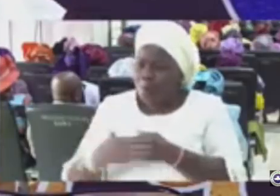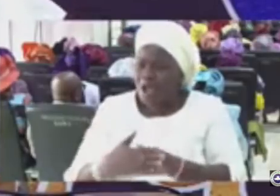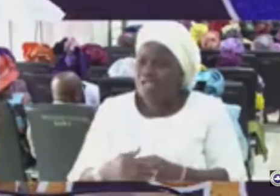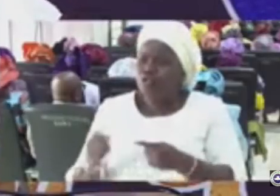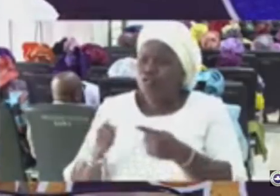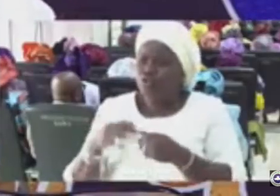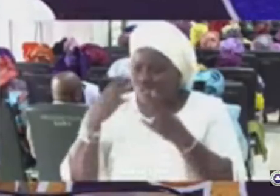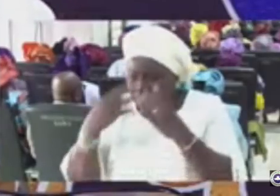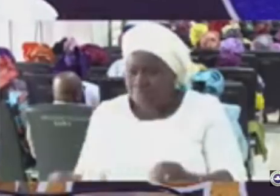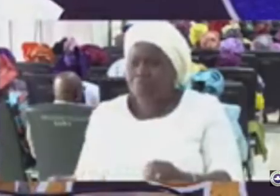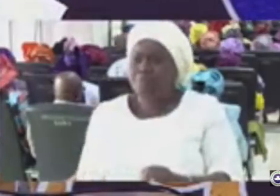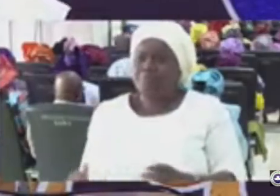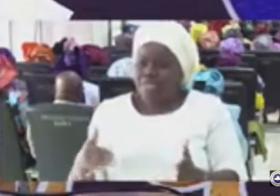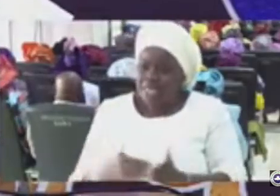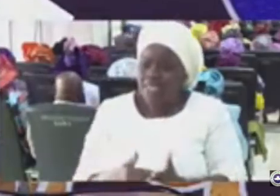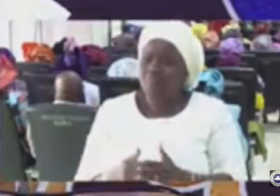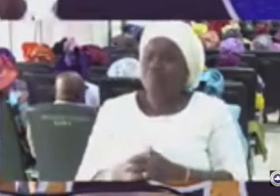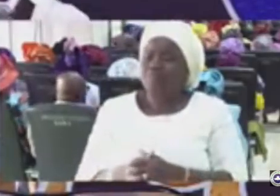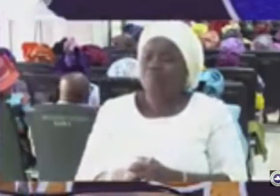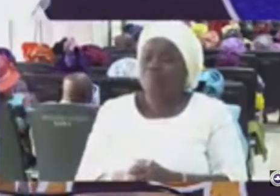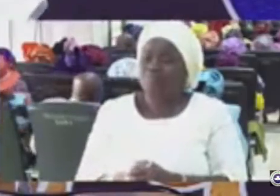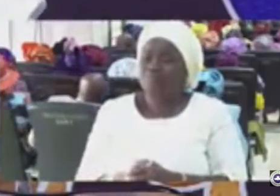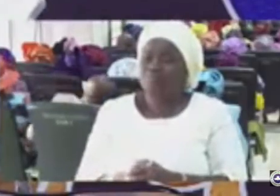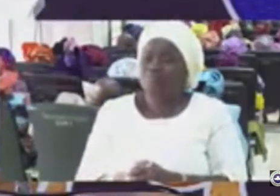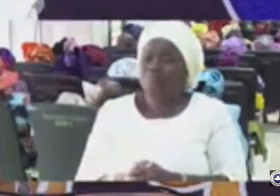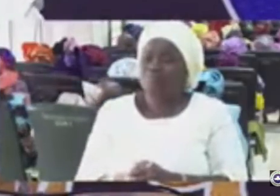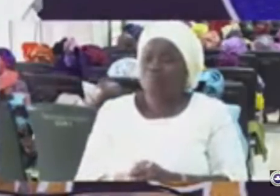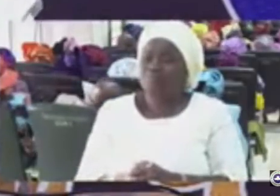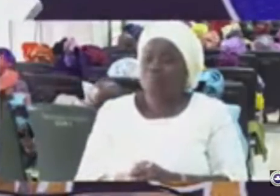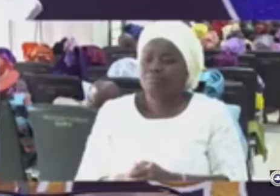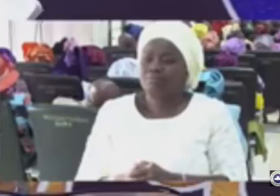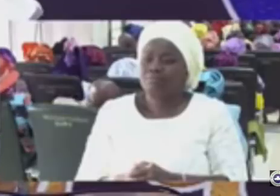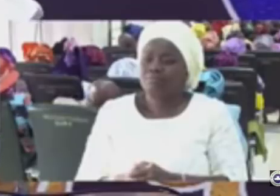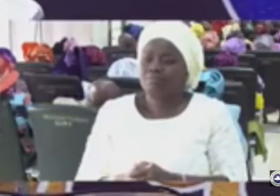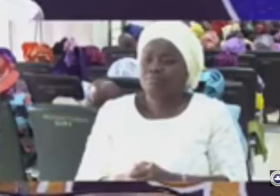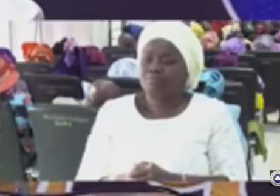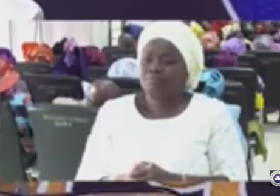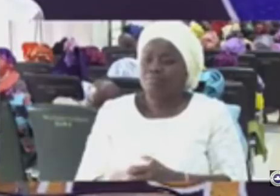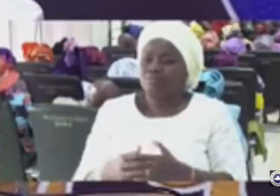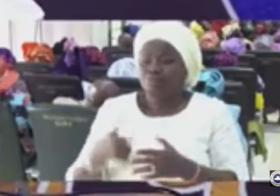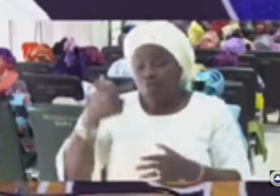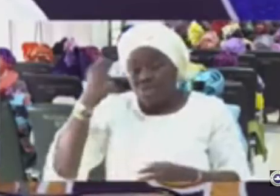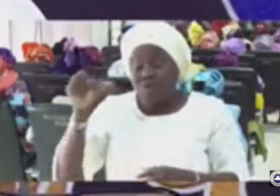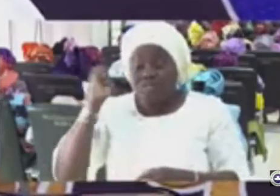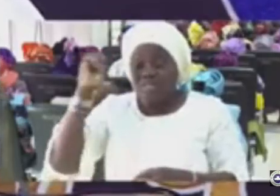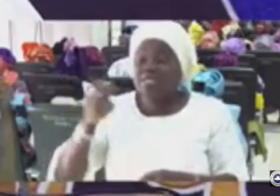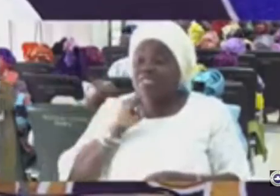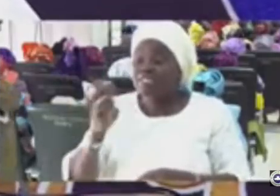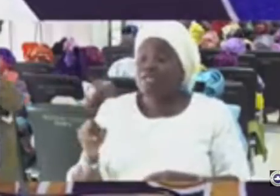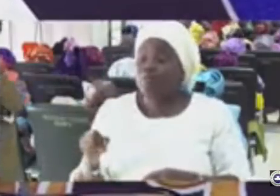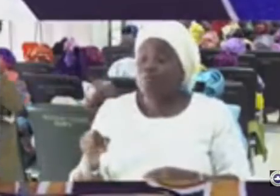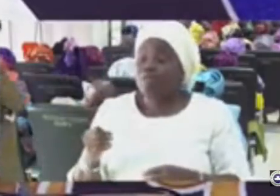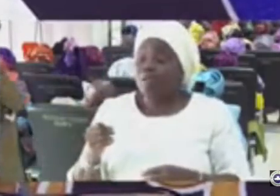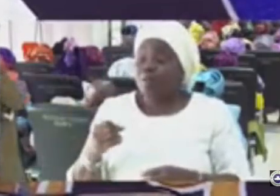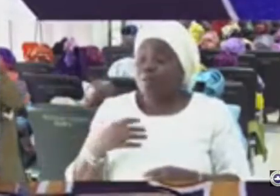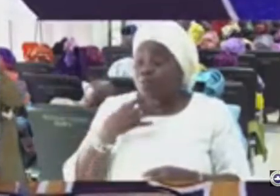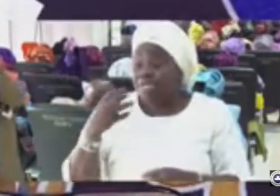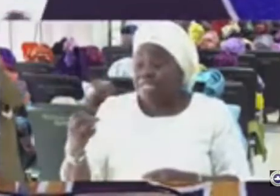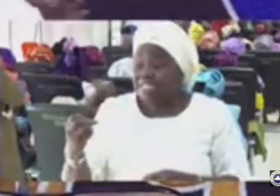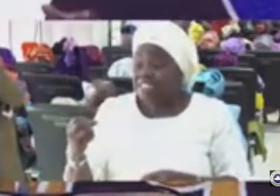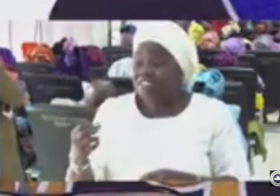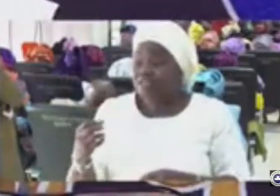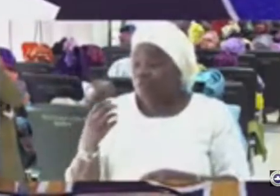coma for a long time, but because he's still breathing, they couldn't bury him.